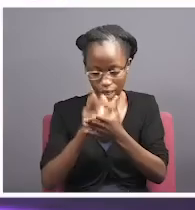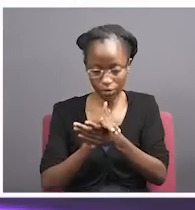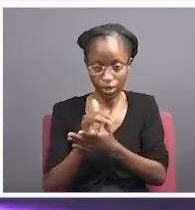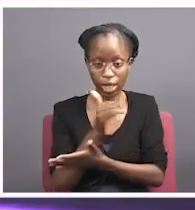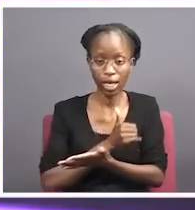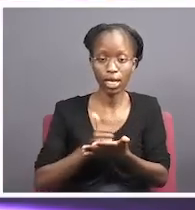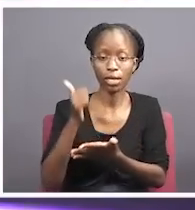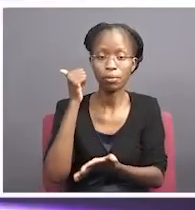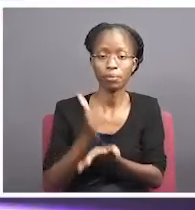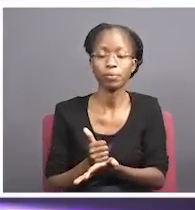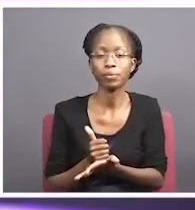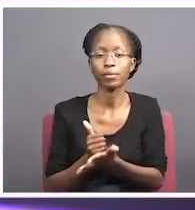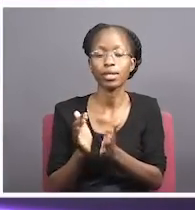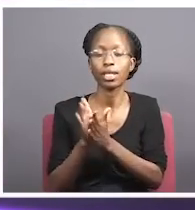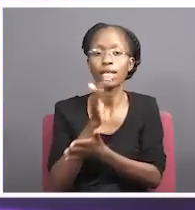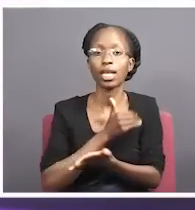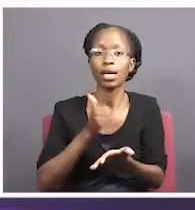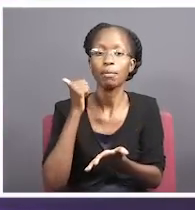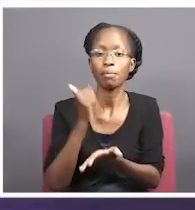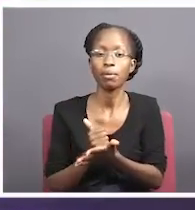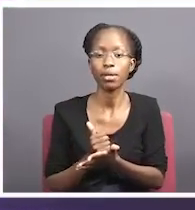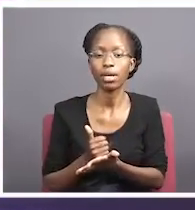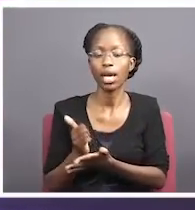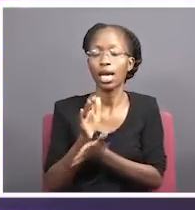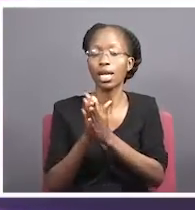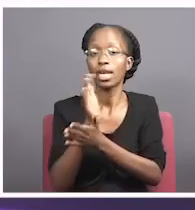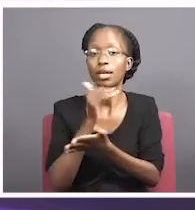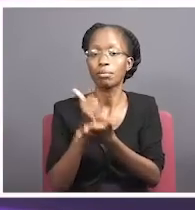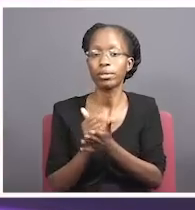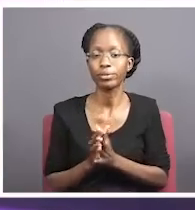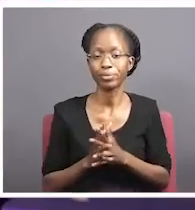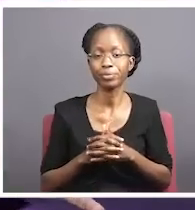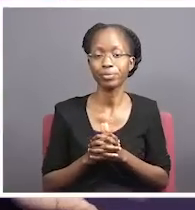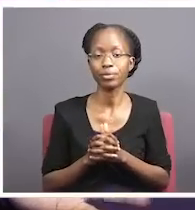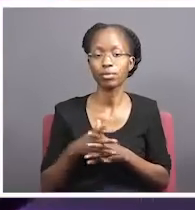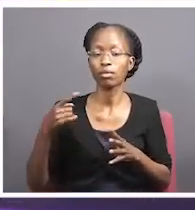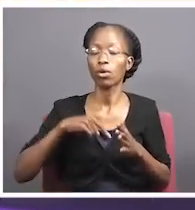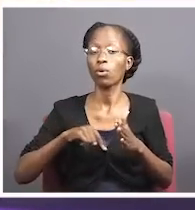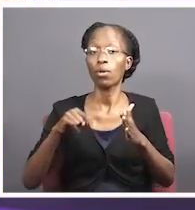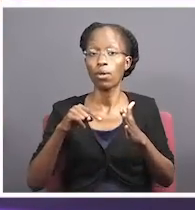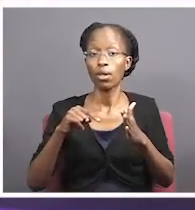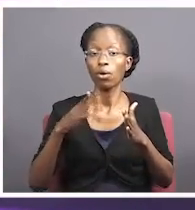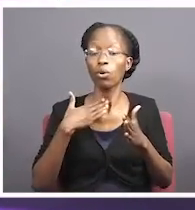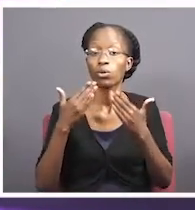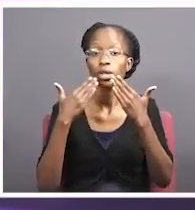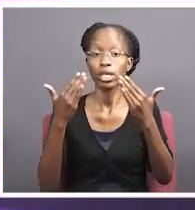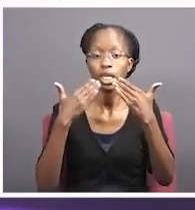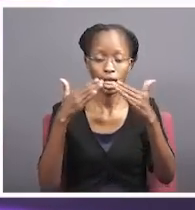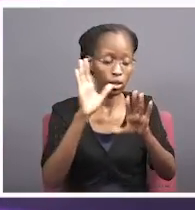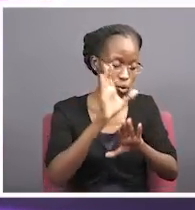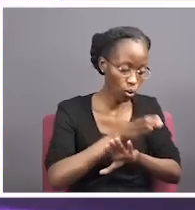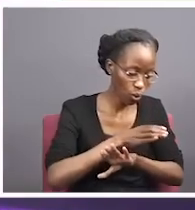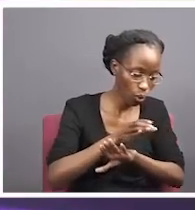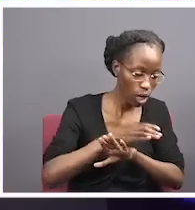faith, believing. Amen and amen and amen. We thank you so